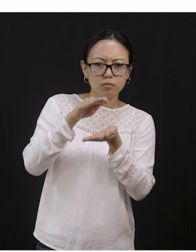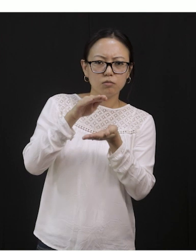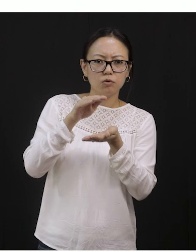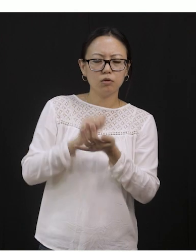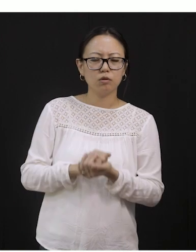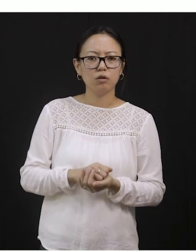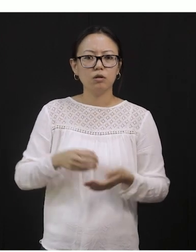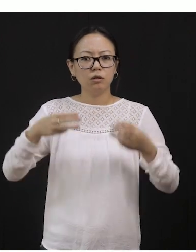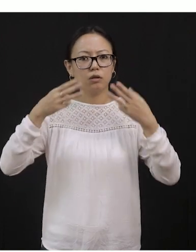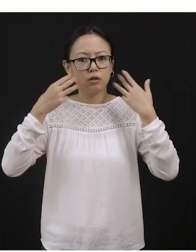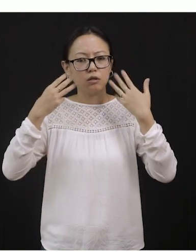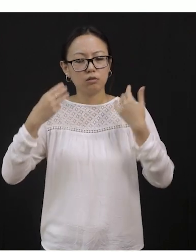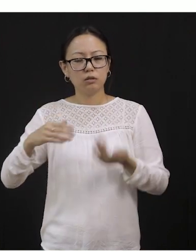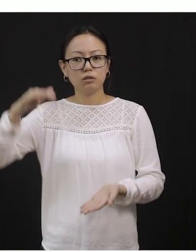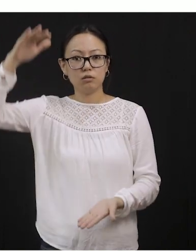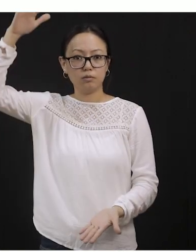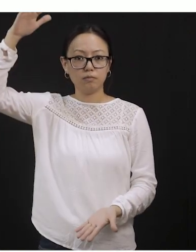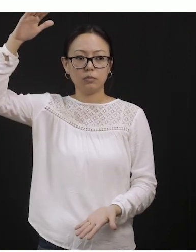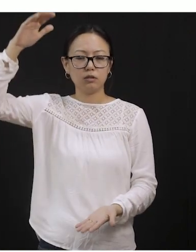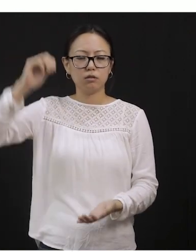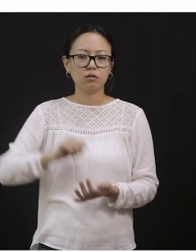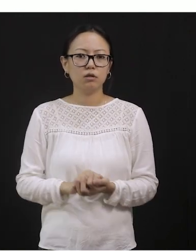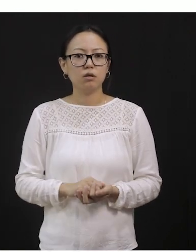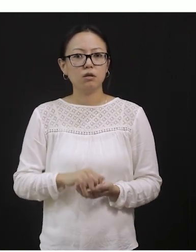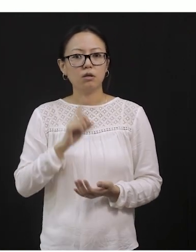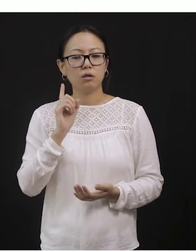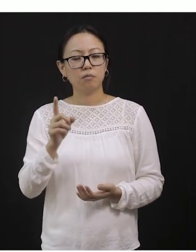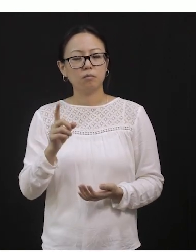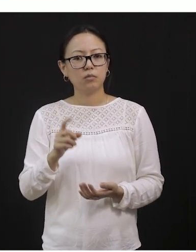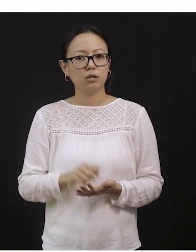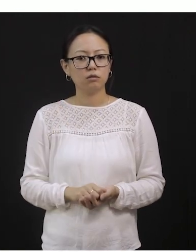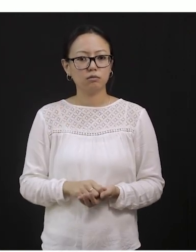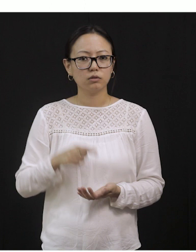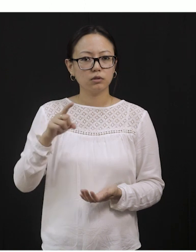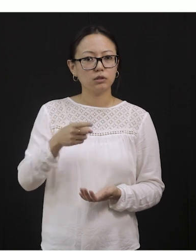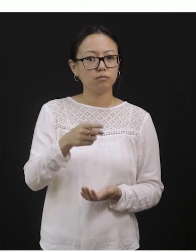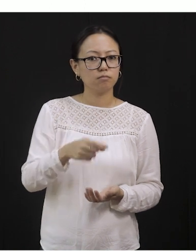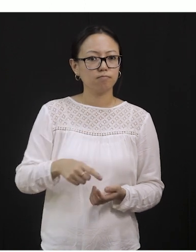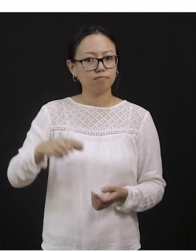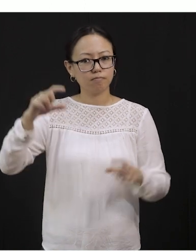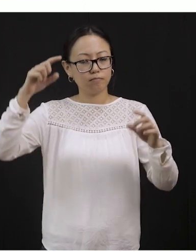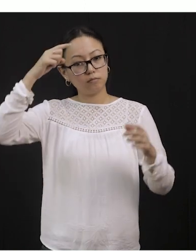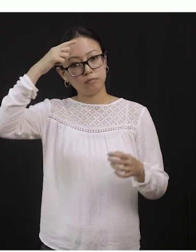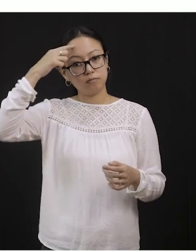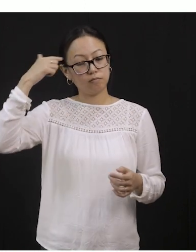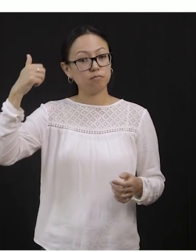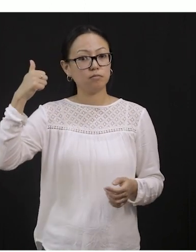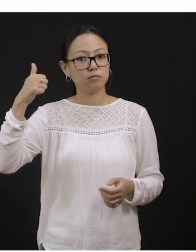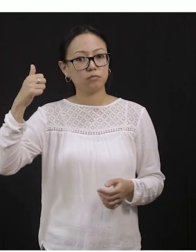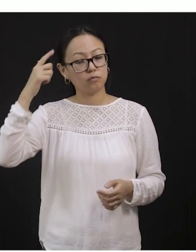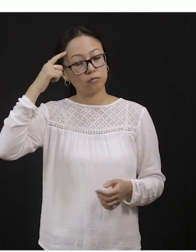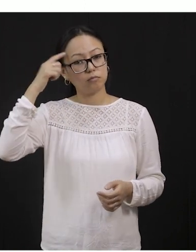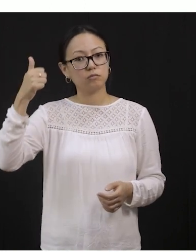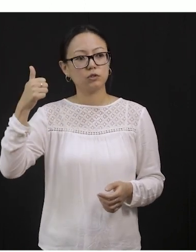however, Tom is this much big. But you know that Jerry is so clever that Jerry is the